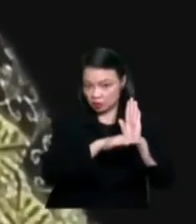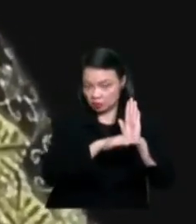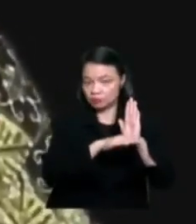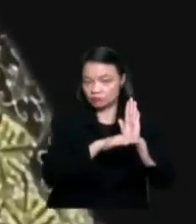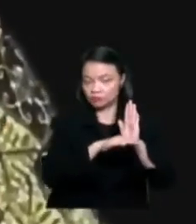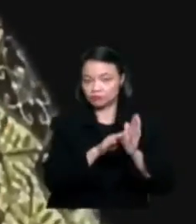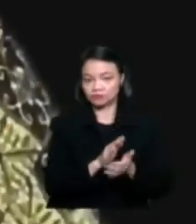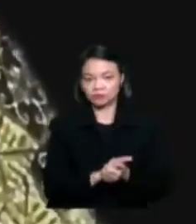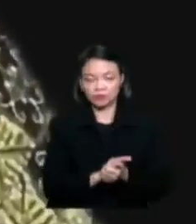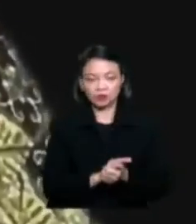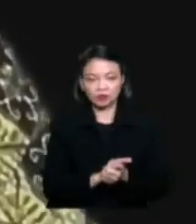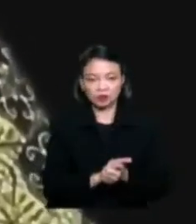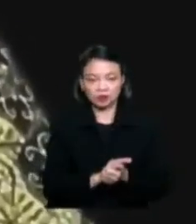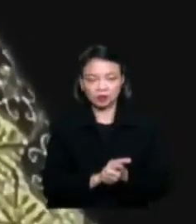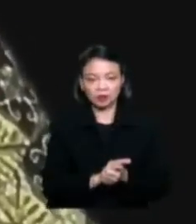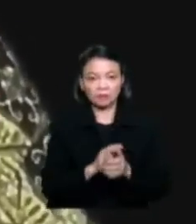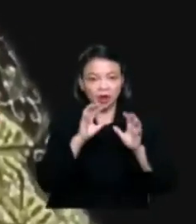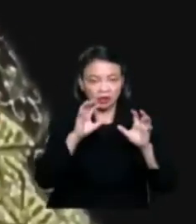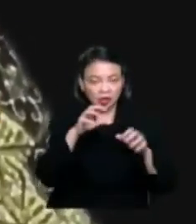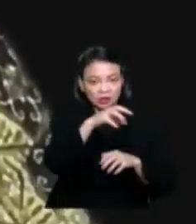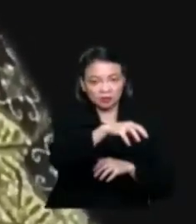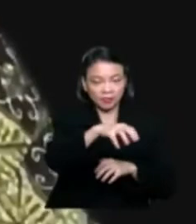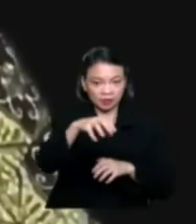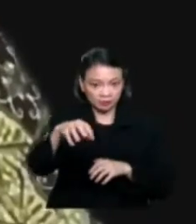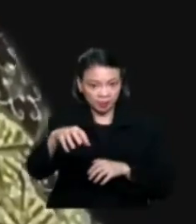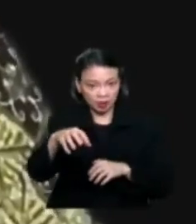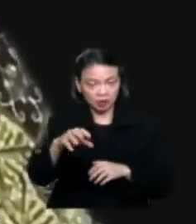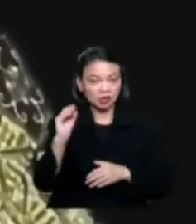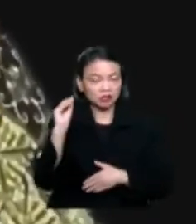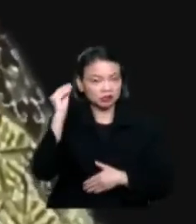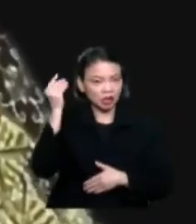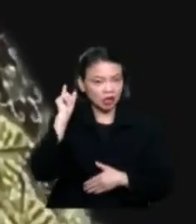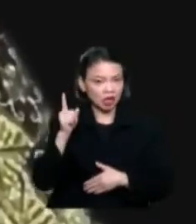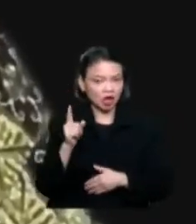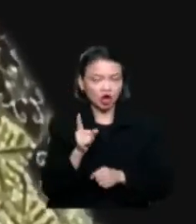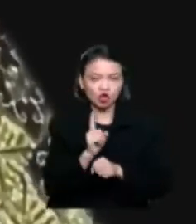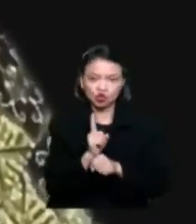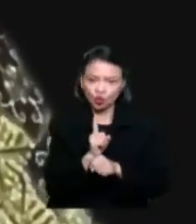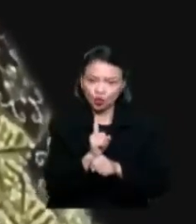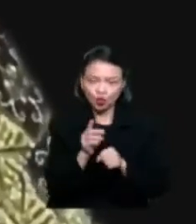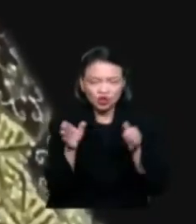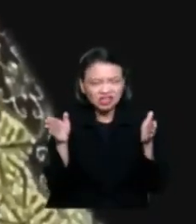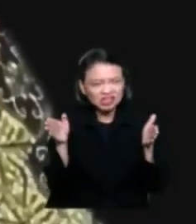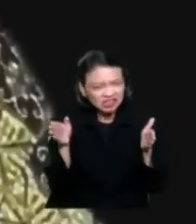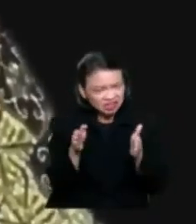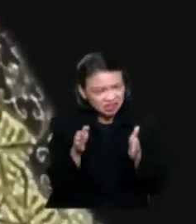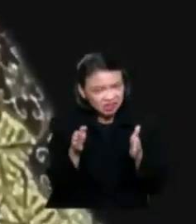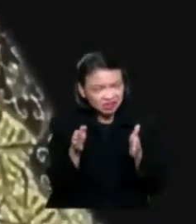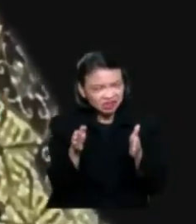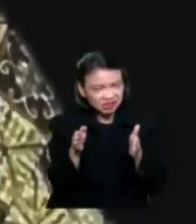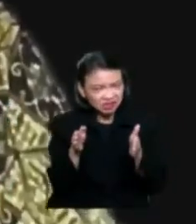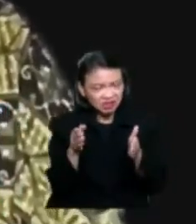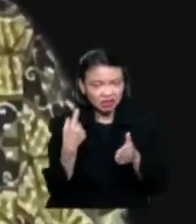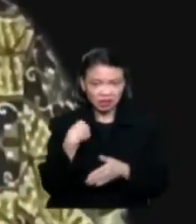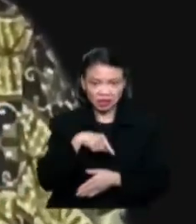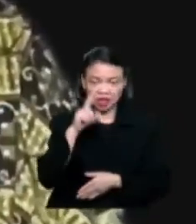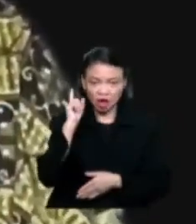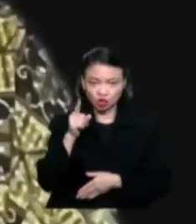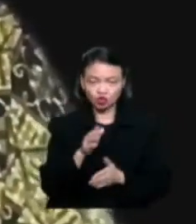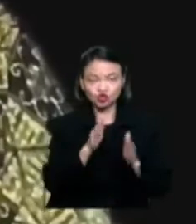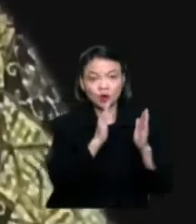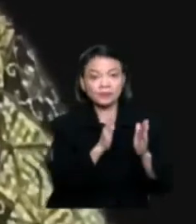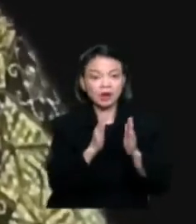toko or mart, yeah, something like that. We should regulate that they cannot sell